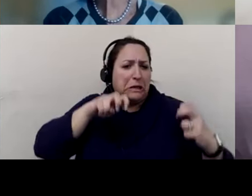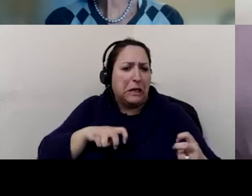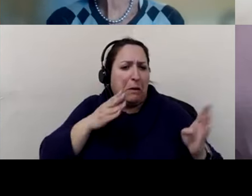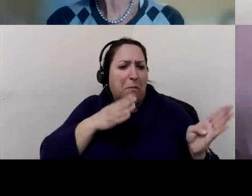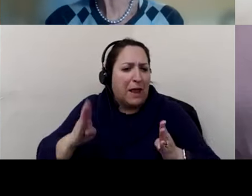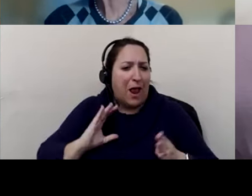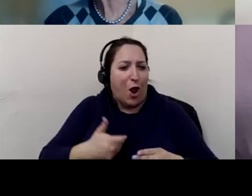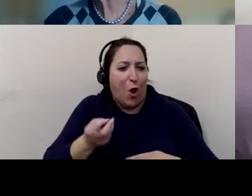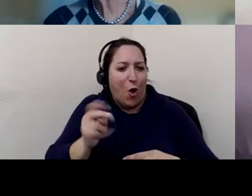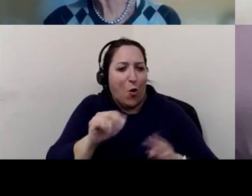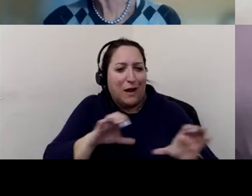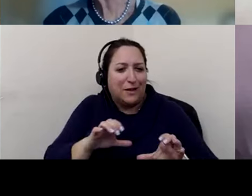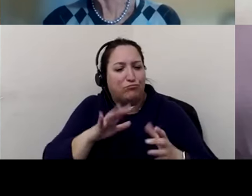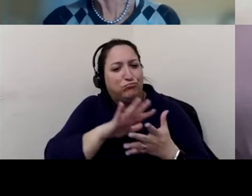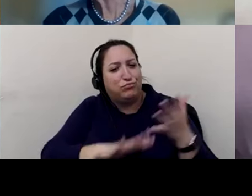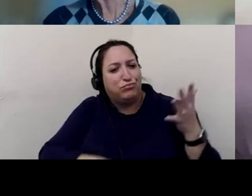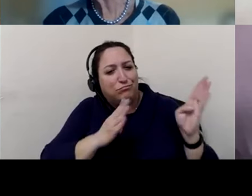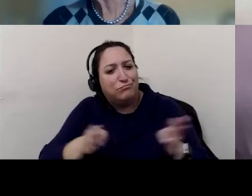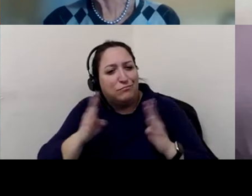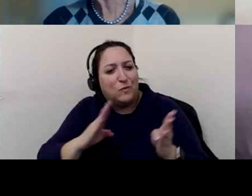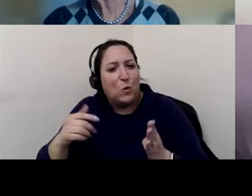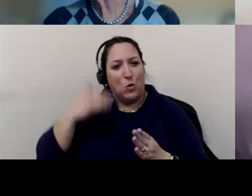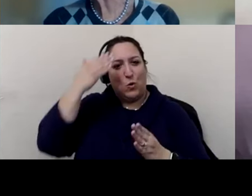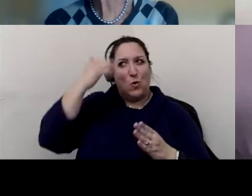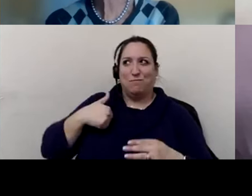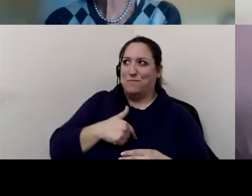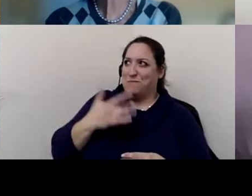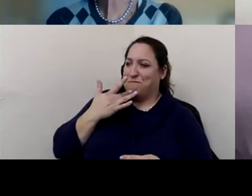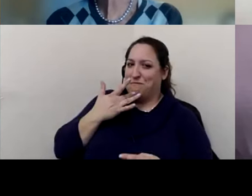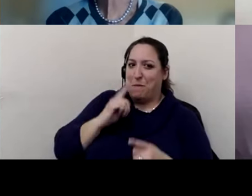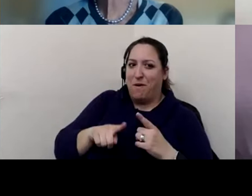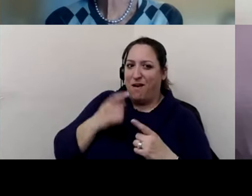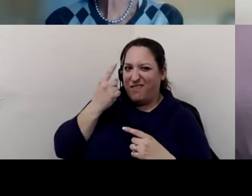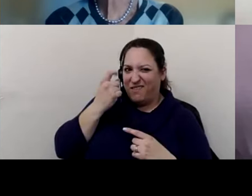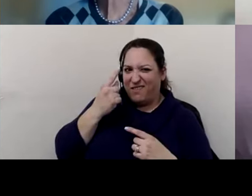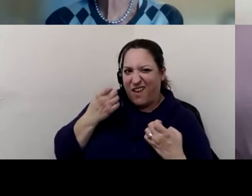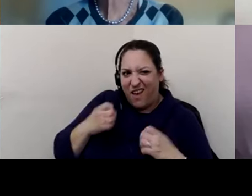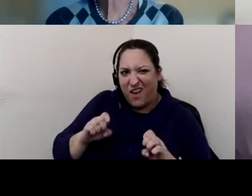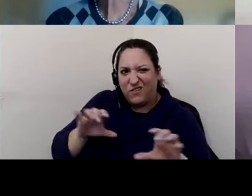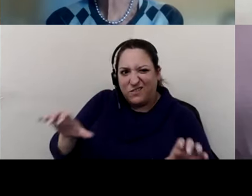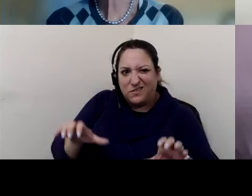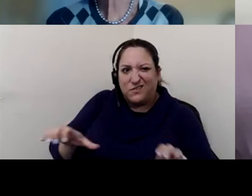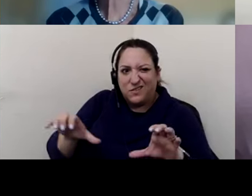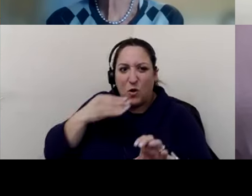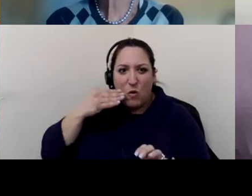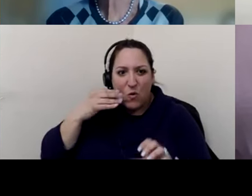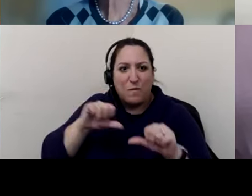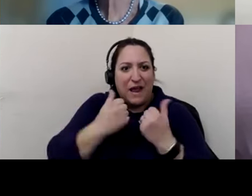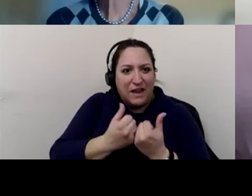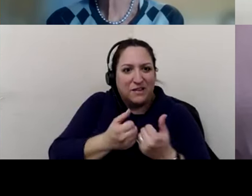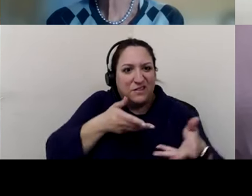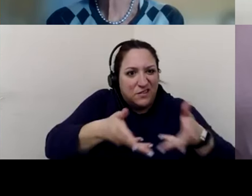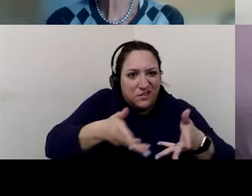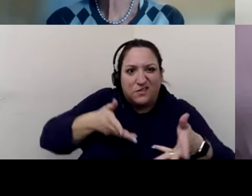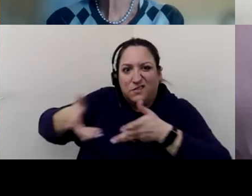own activities for the evening, and we know what we like. It was always an effort to get some of the homes and some of the agencies to understand